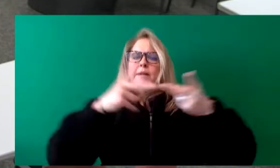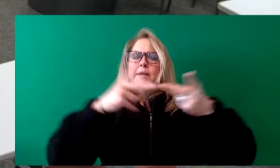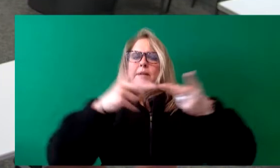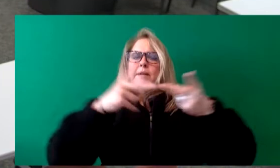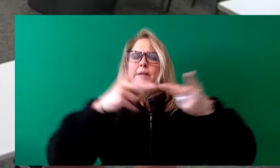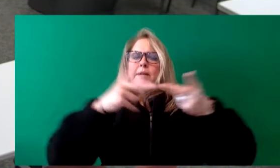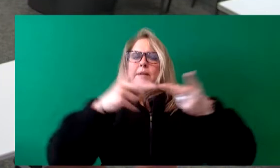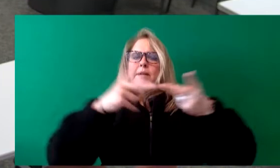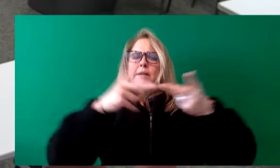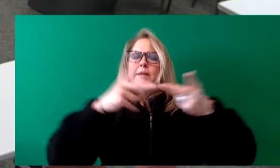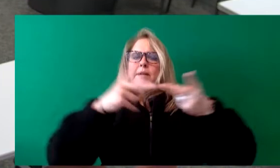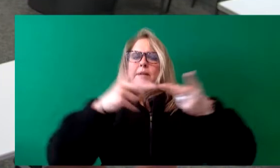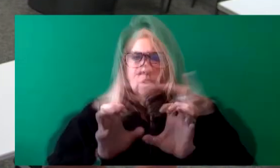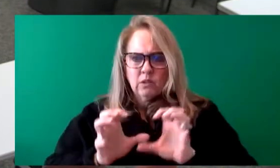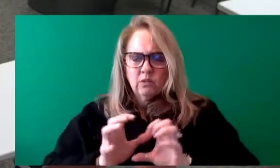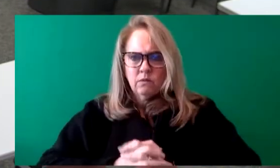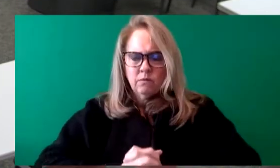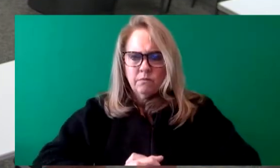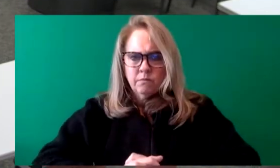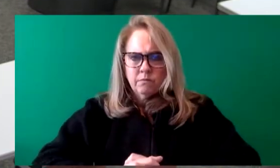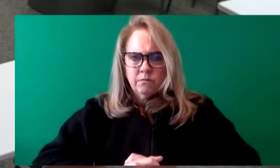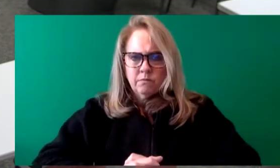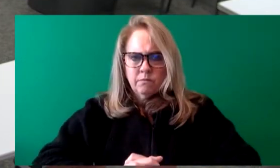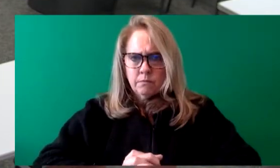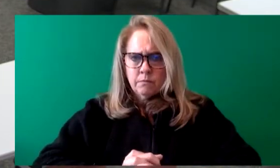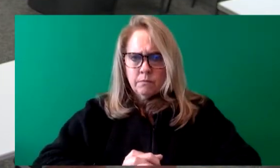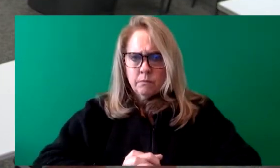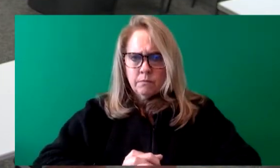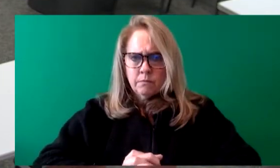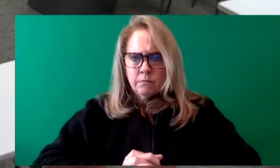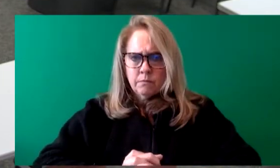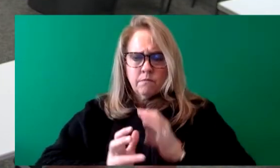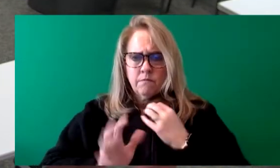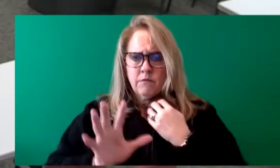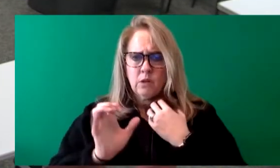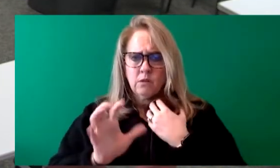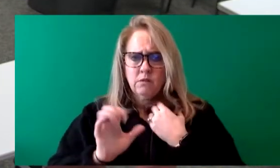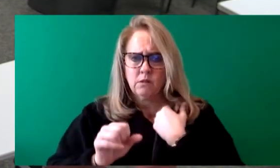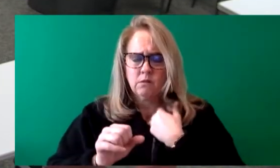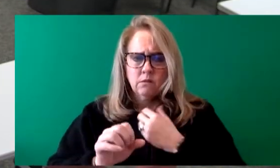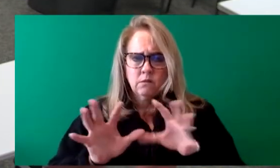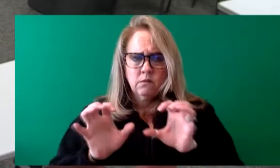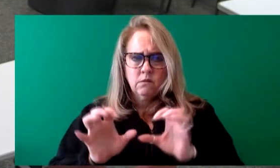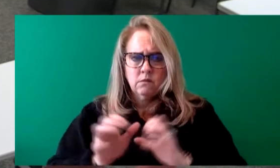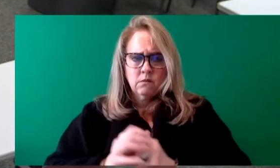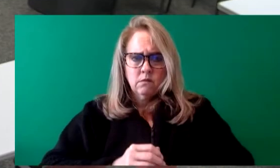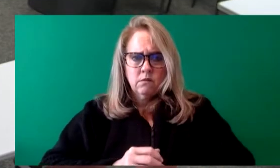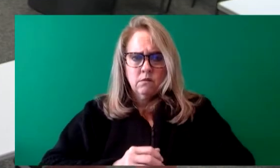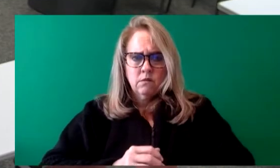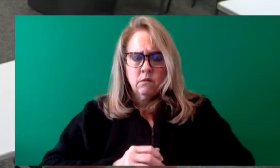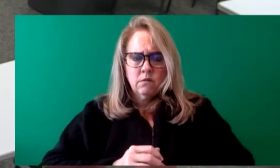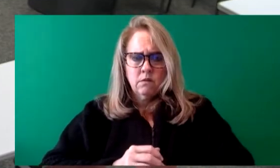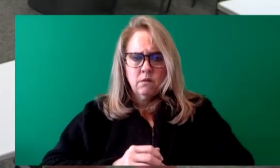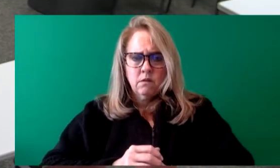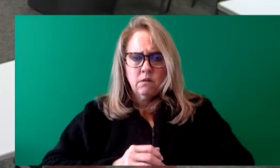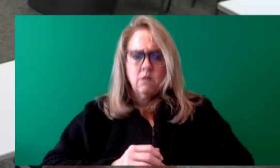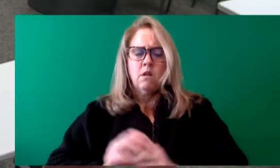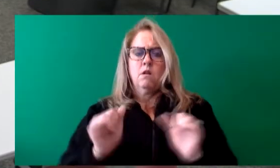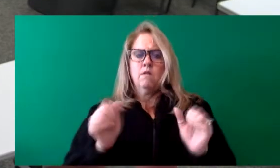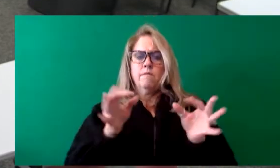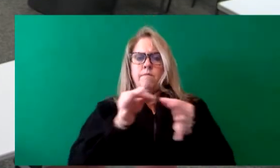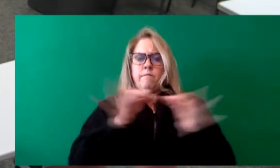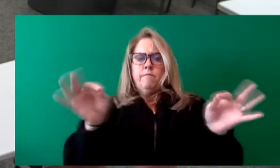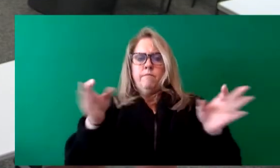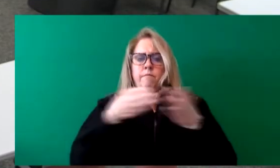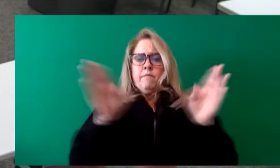second, should we then adjust our statement on the website, which I think is a more general, everyone should wear masks in accordance